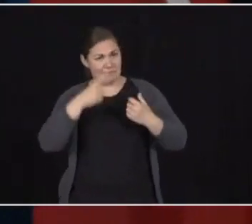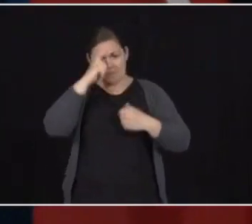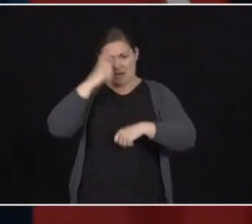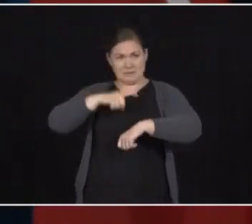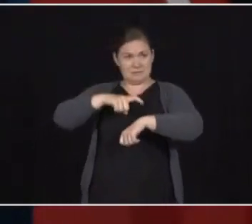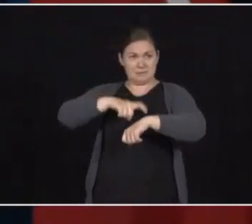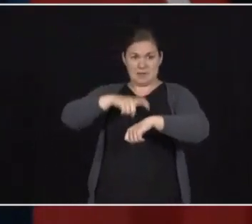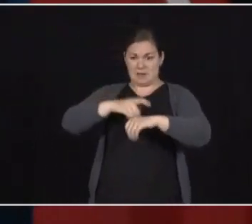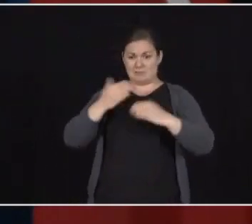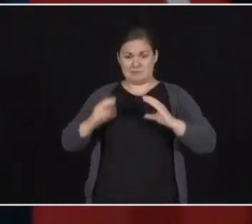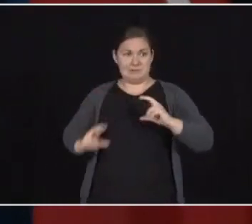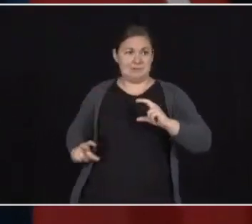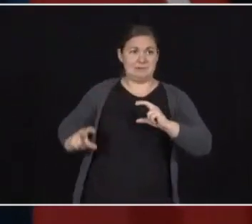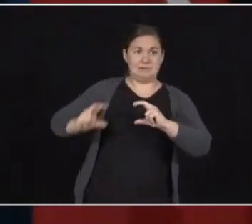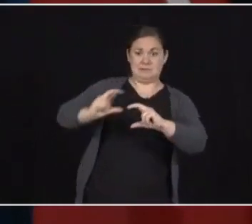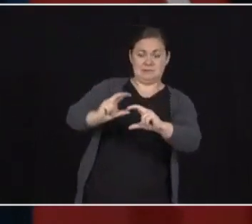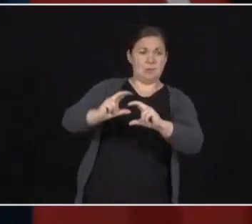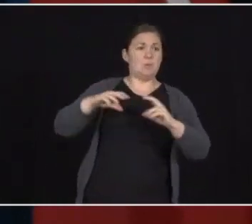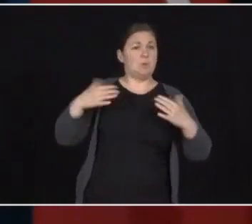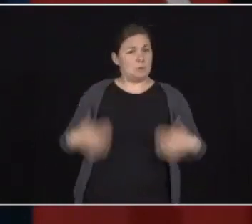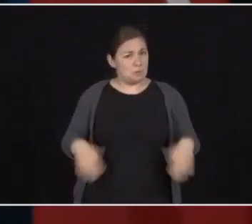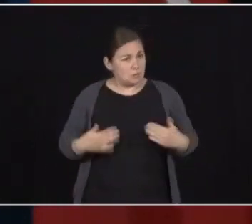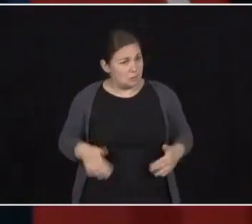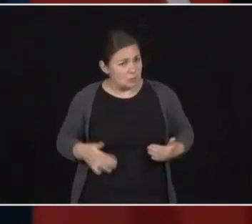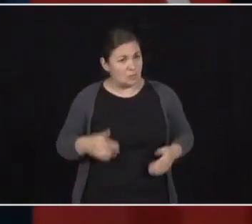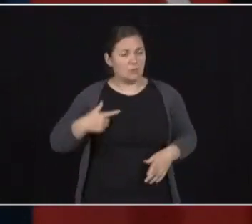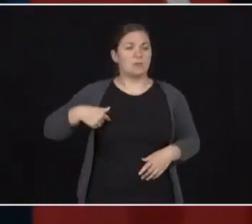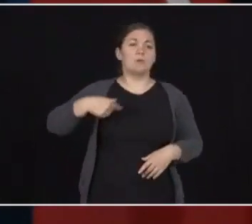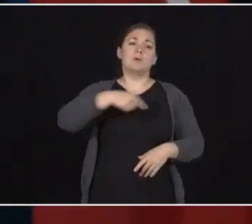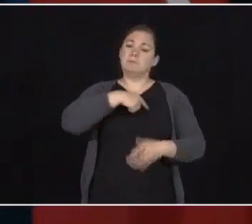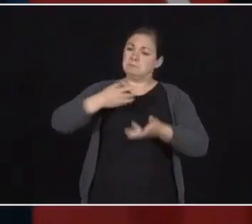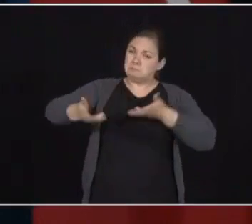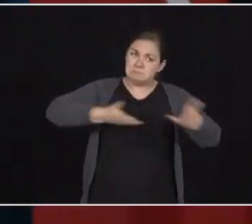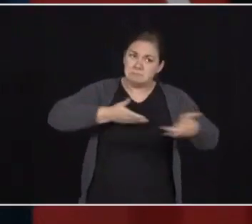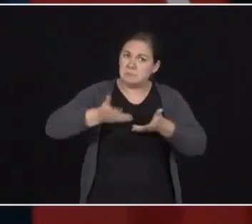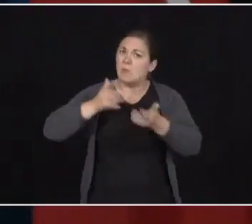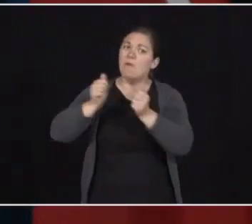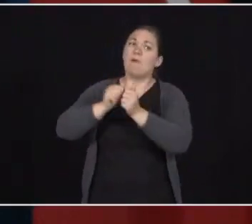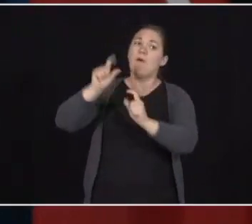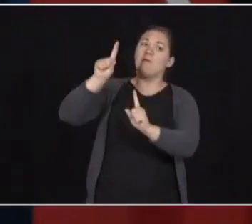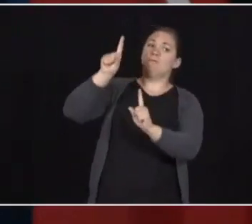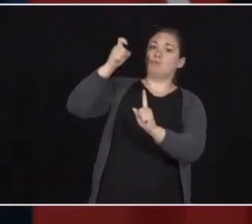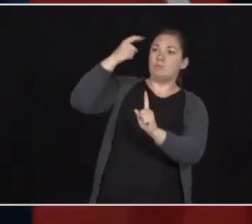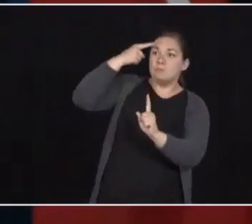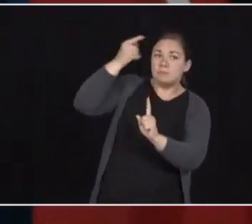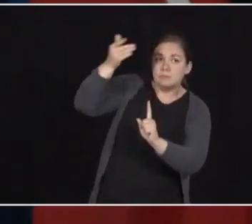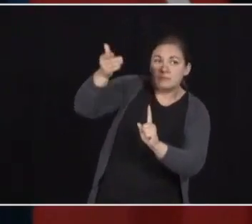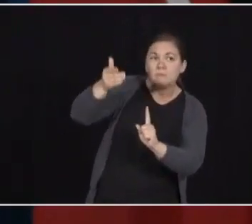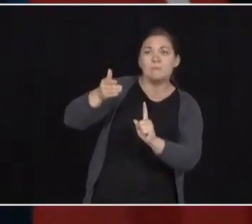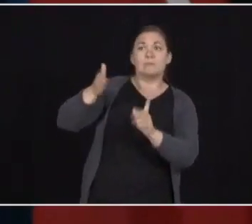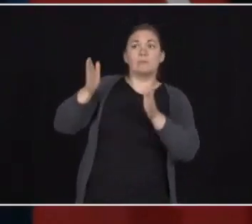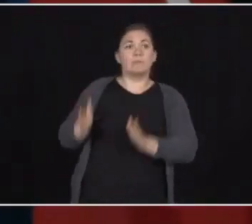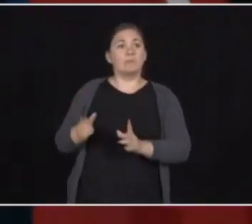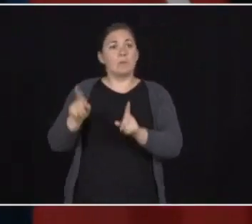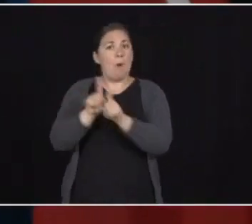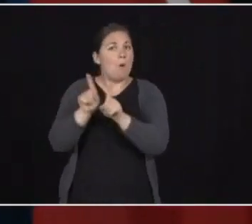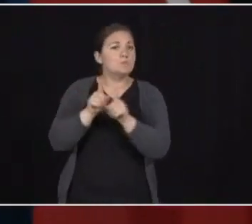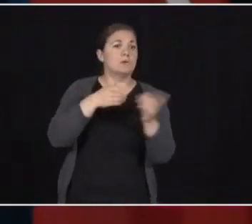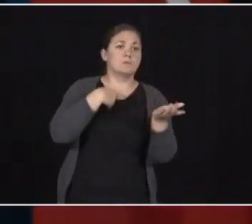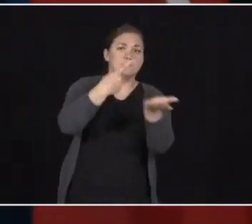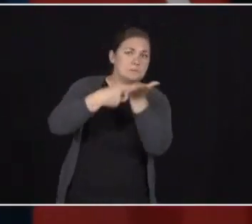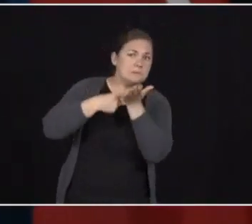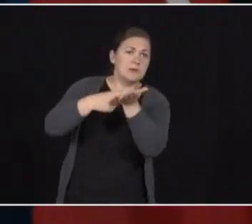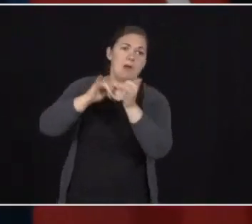have had interactions with the employers, webinars on how to do that. Those webinars